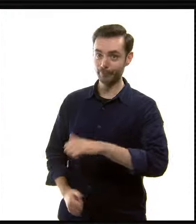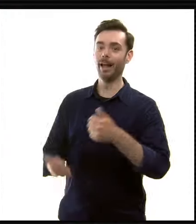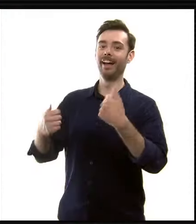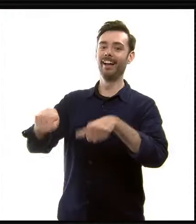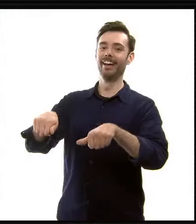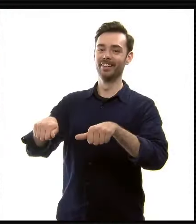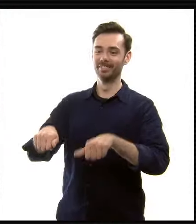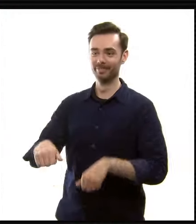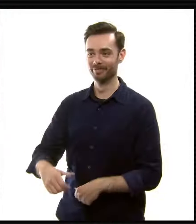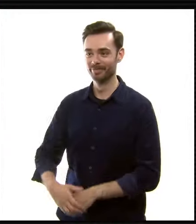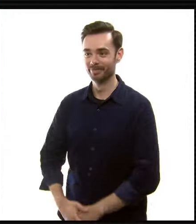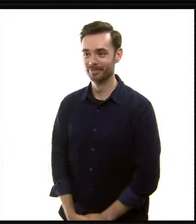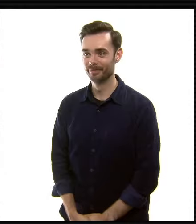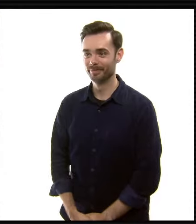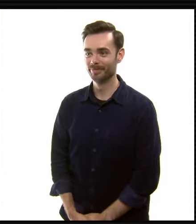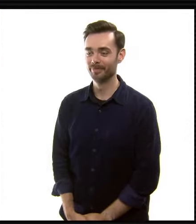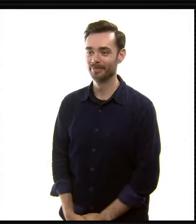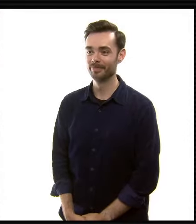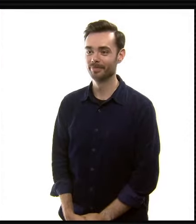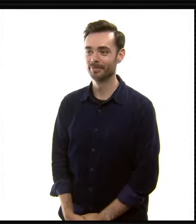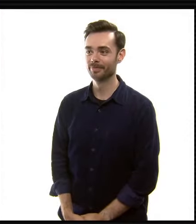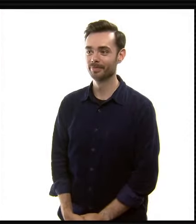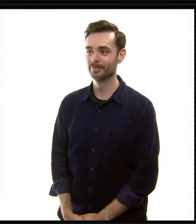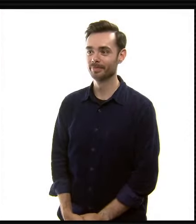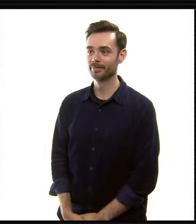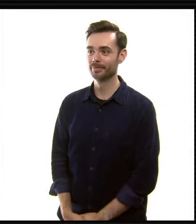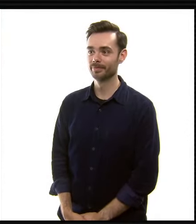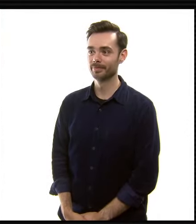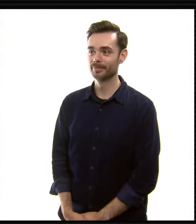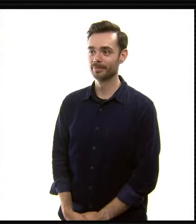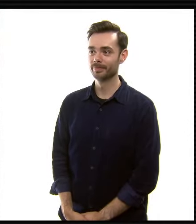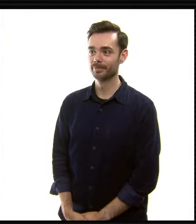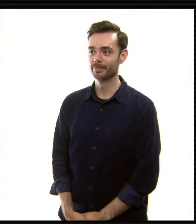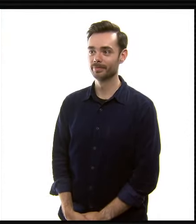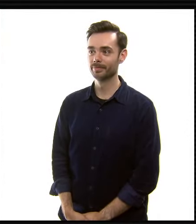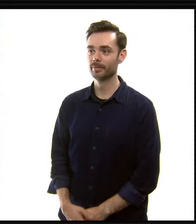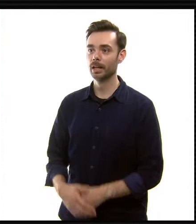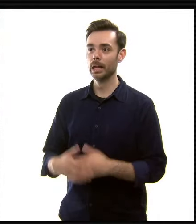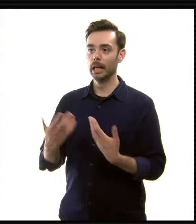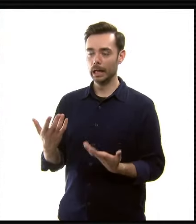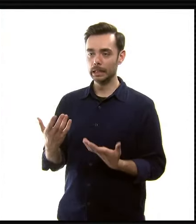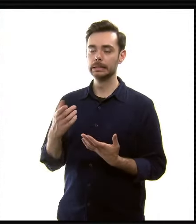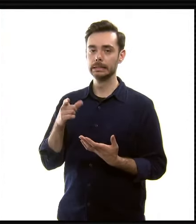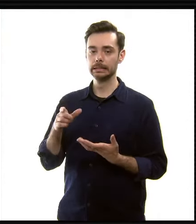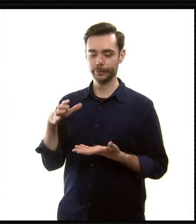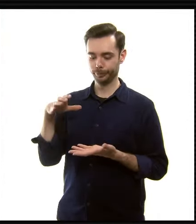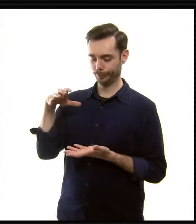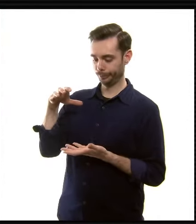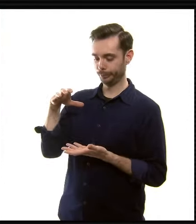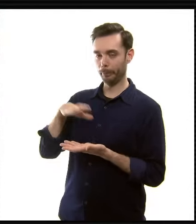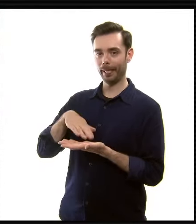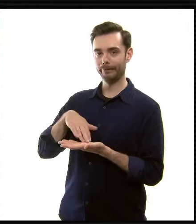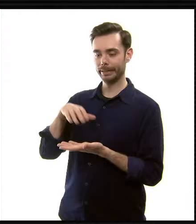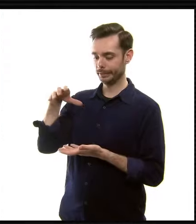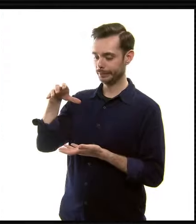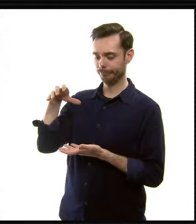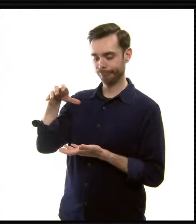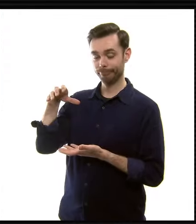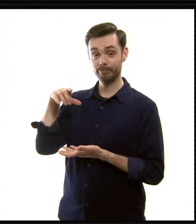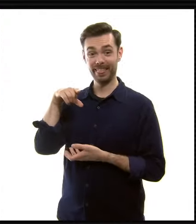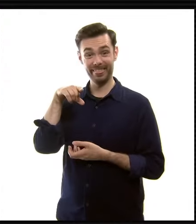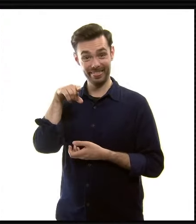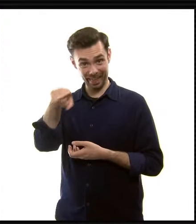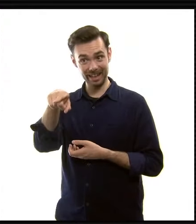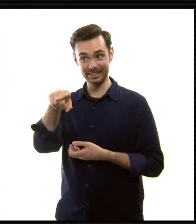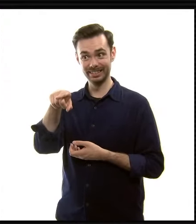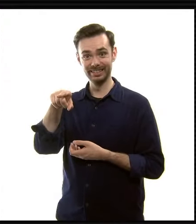to. Look at that. That is Melvin, I hate insane. to, you know, I don't want you to take offense, but that's what I call a cake. You know what? I think you might be